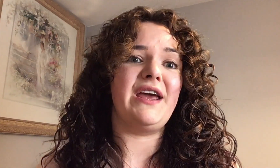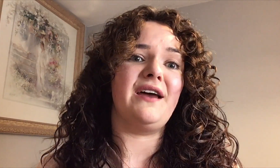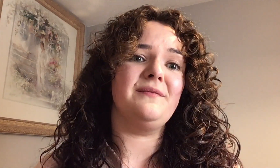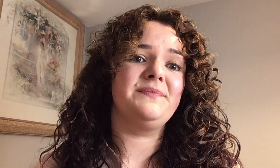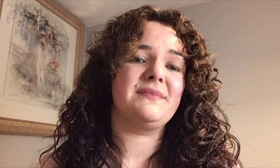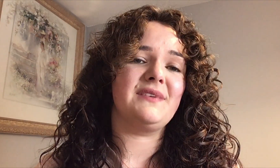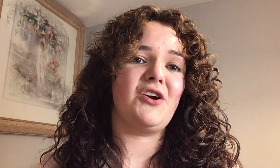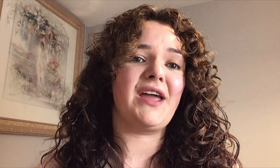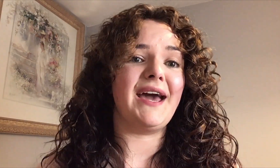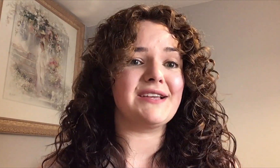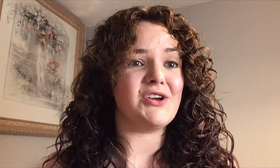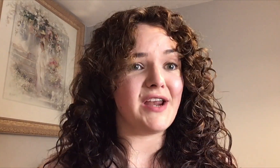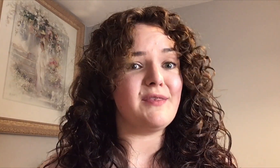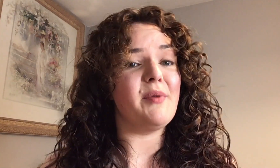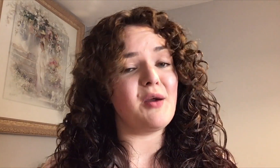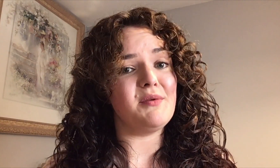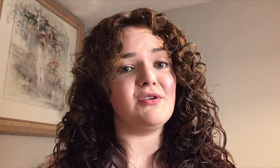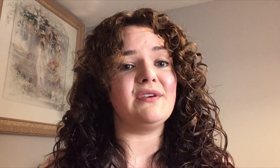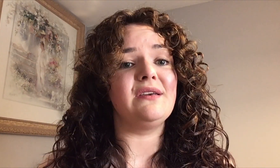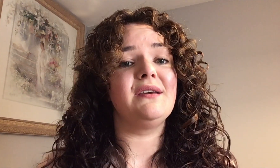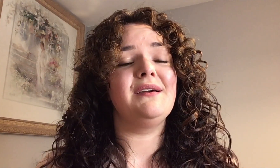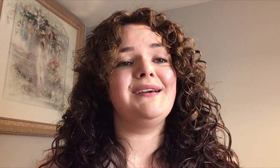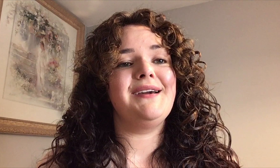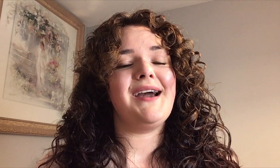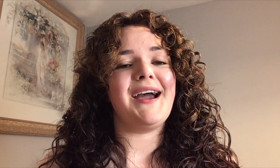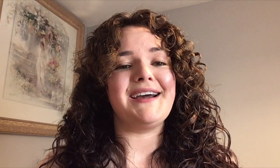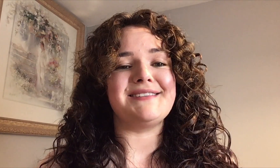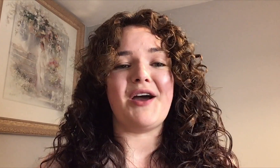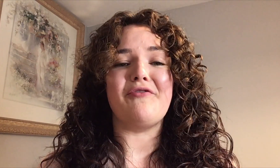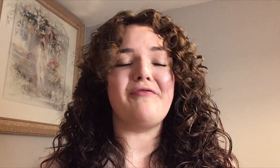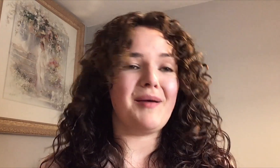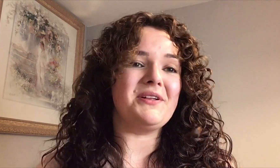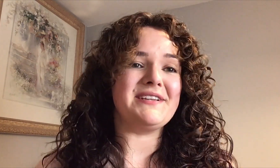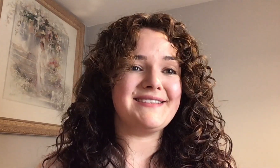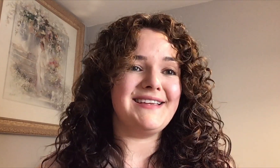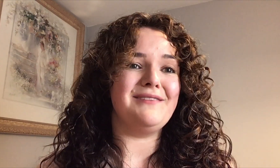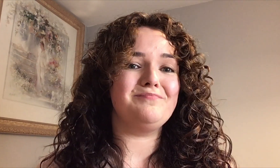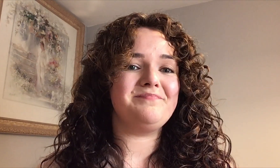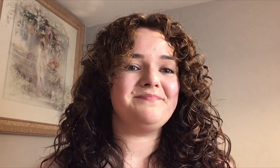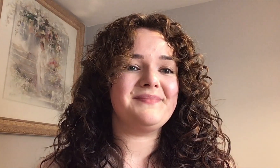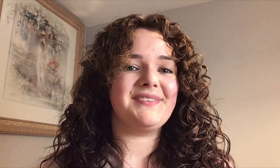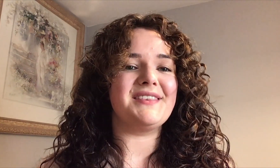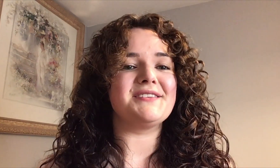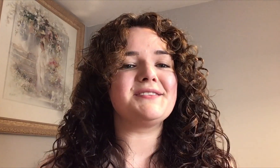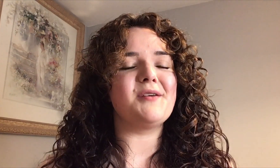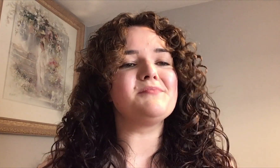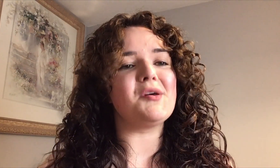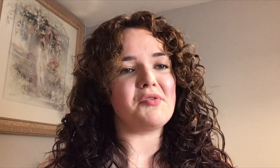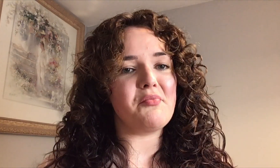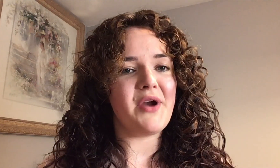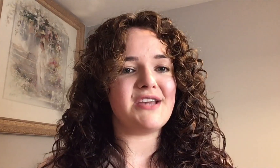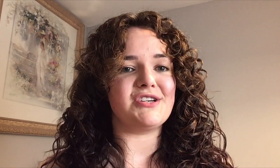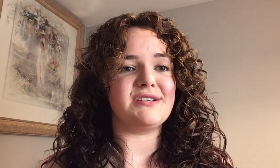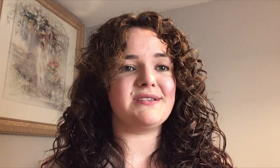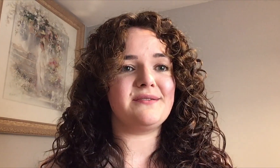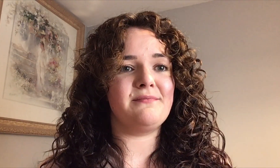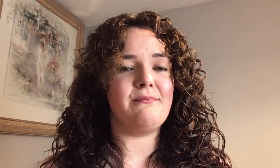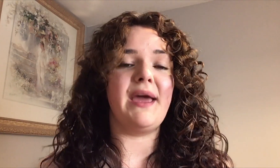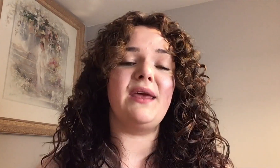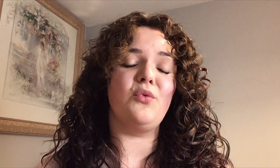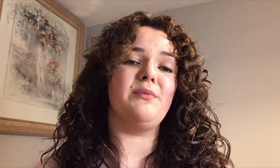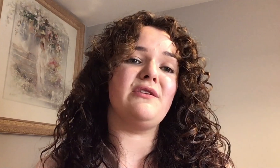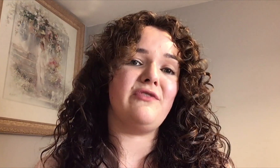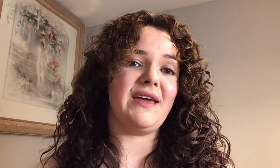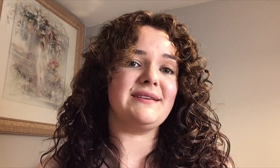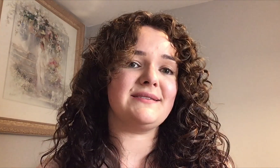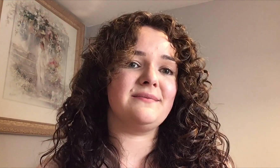America Ferreira, her character in the Barbie movie, has a fabulous scene that sums up the pressures